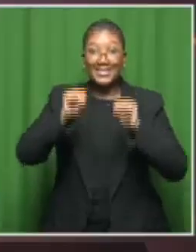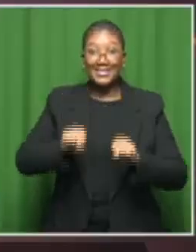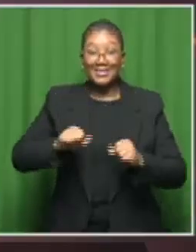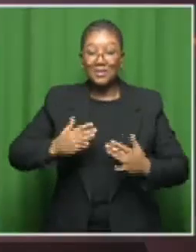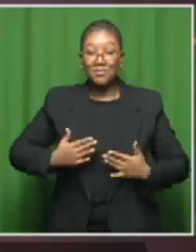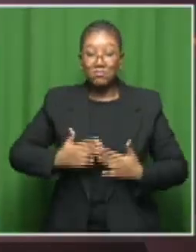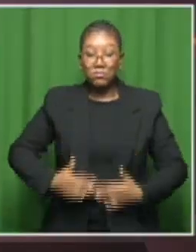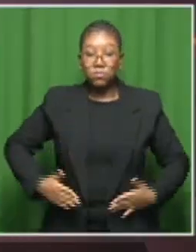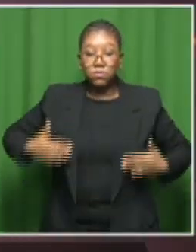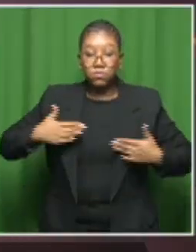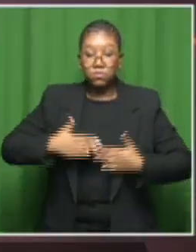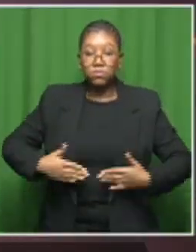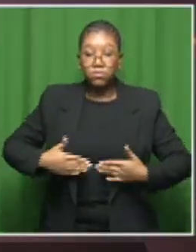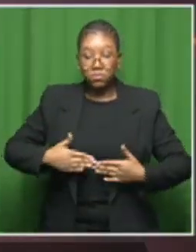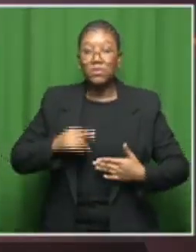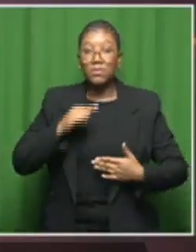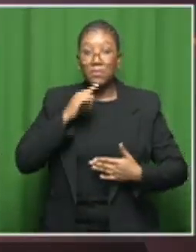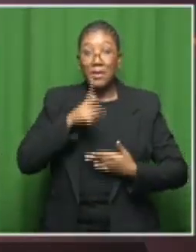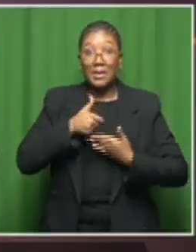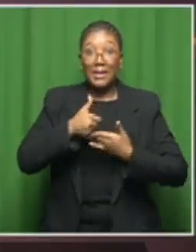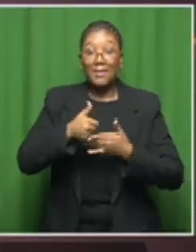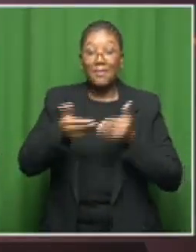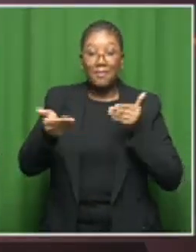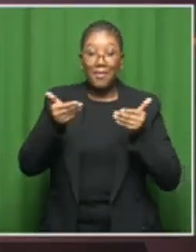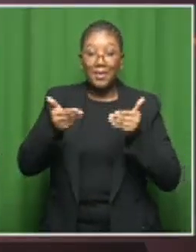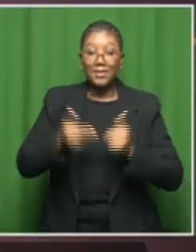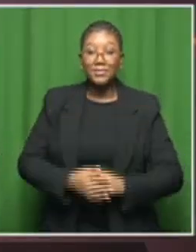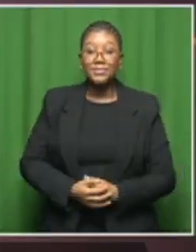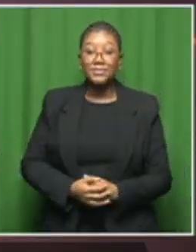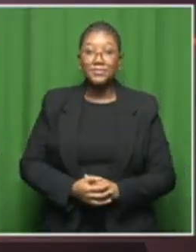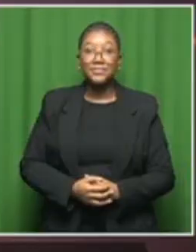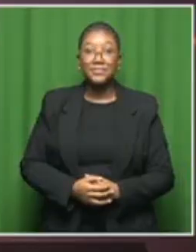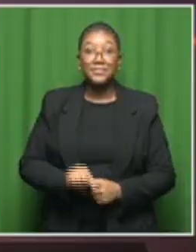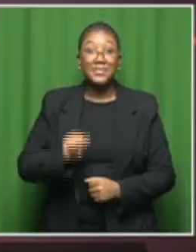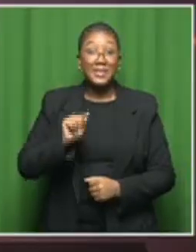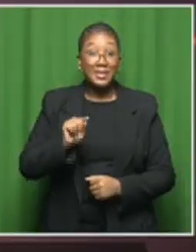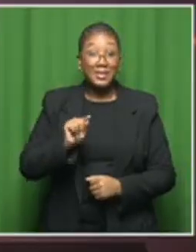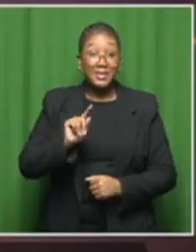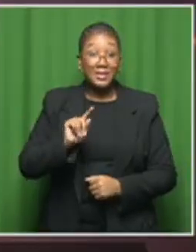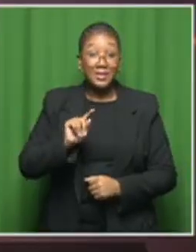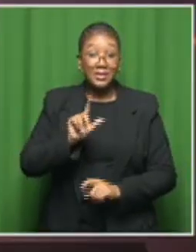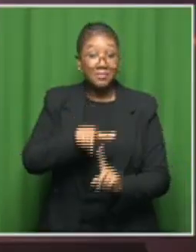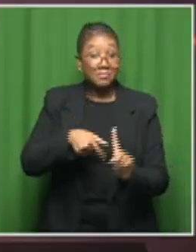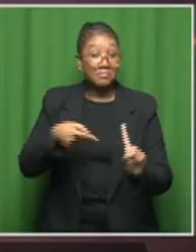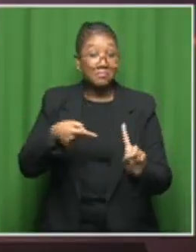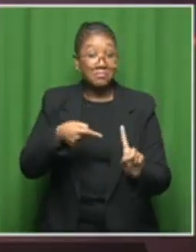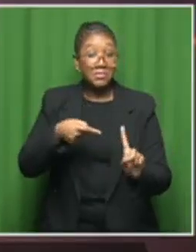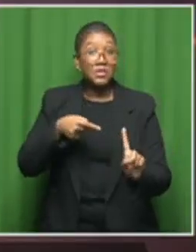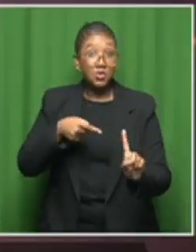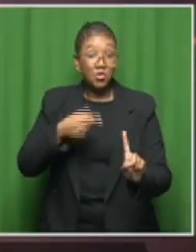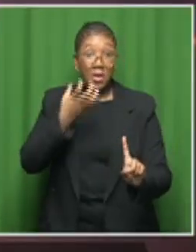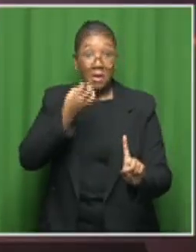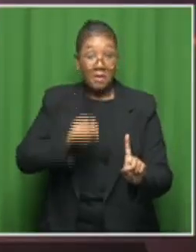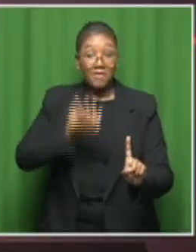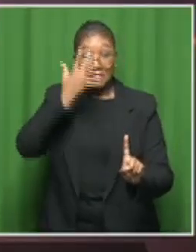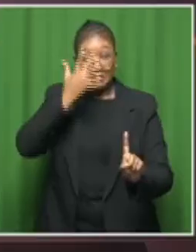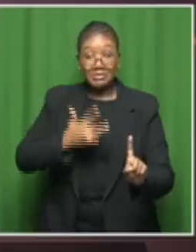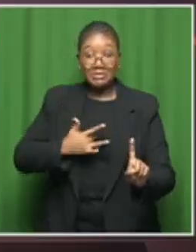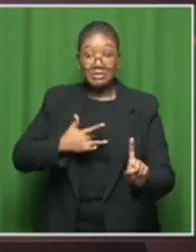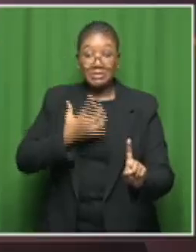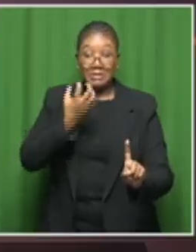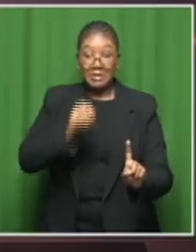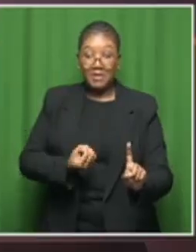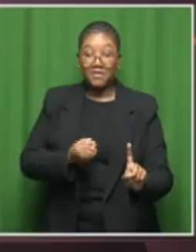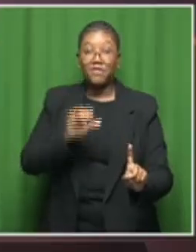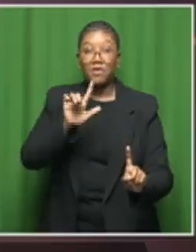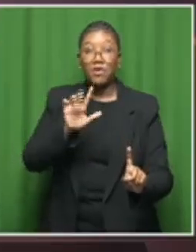about the treatment. We will ask you how effective the treatment is, because you are a person living with it. But let's go back to the beginning of